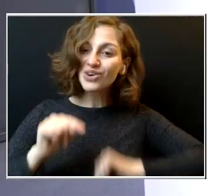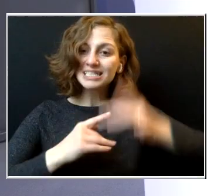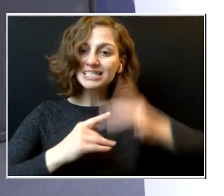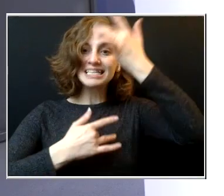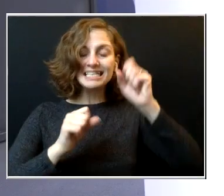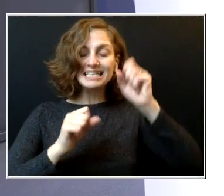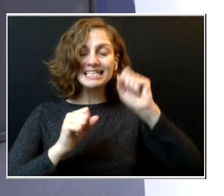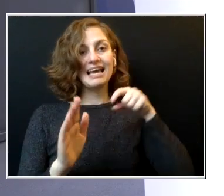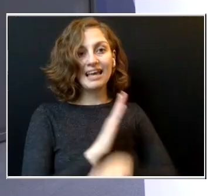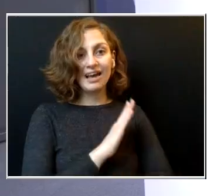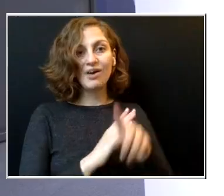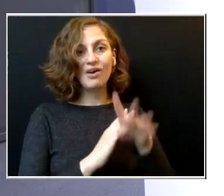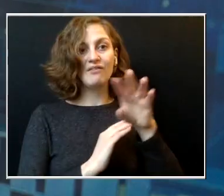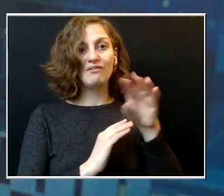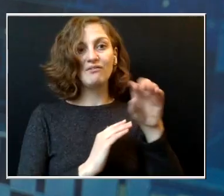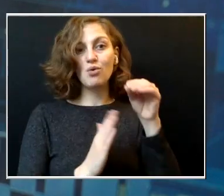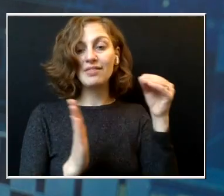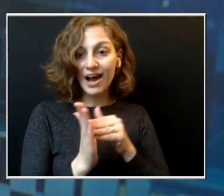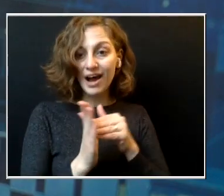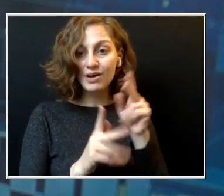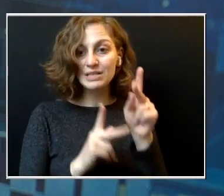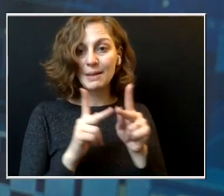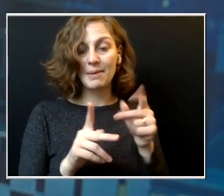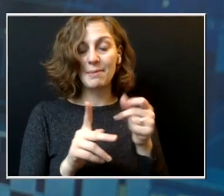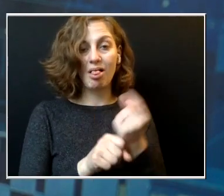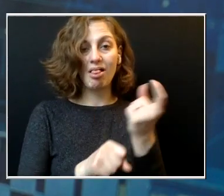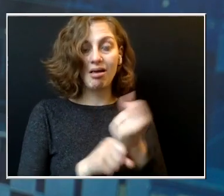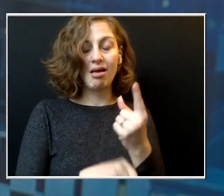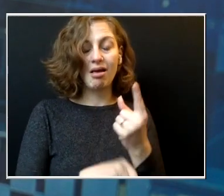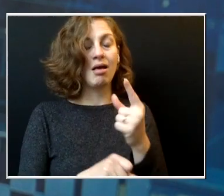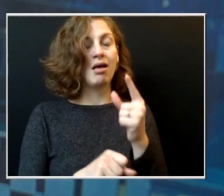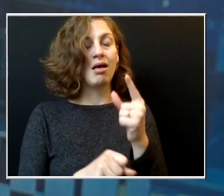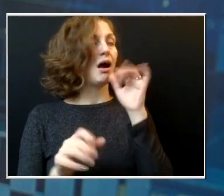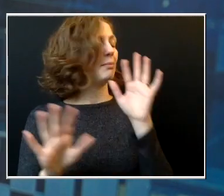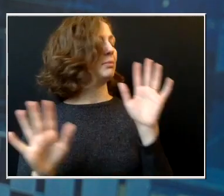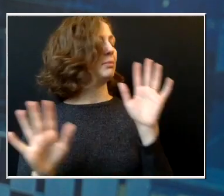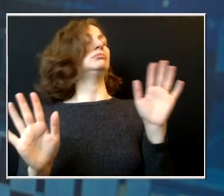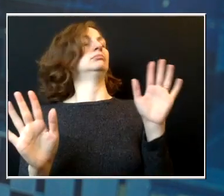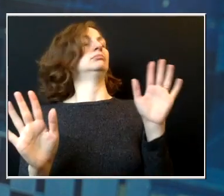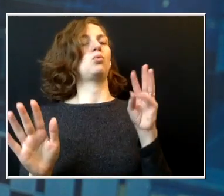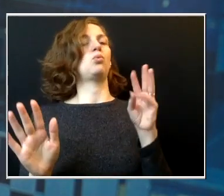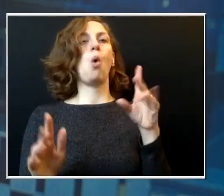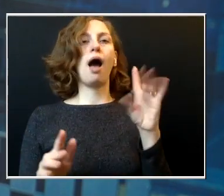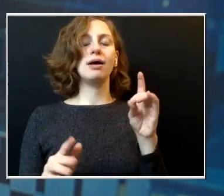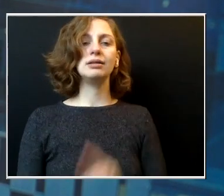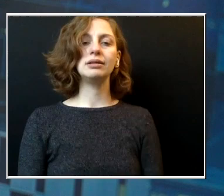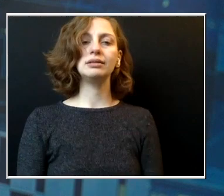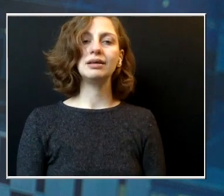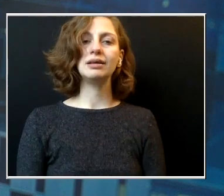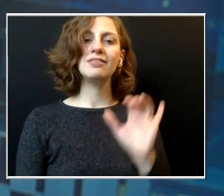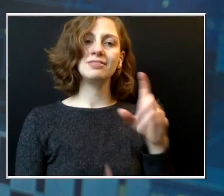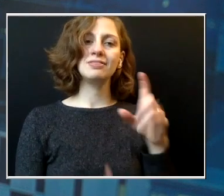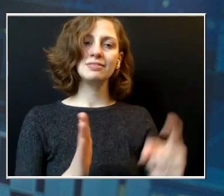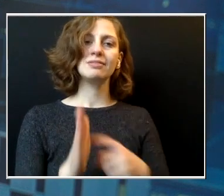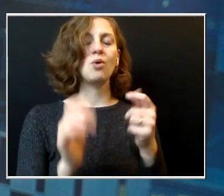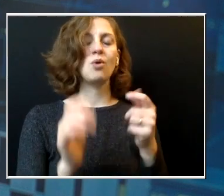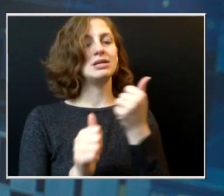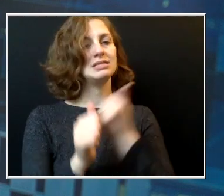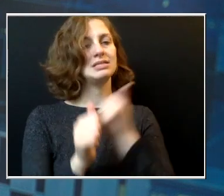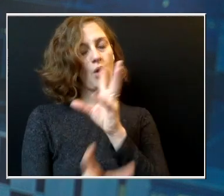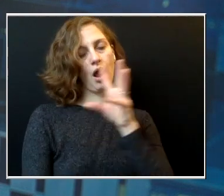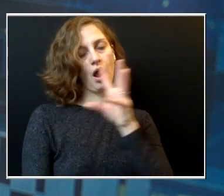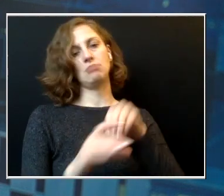That's crazy. And to do things like that, it requires all of us to be a part of it. It takes